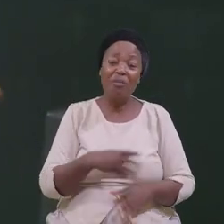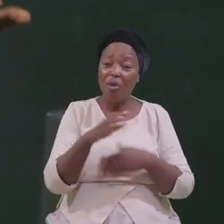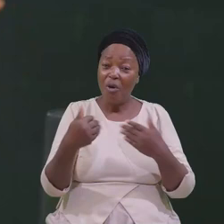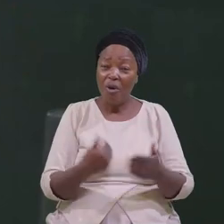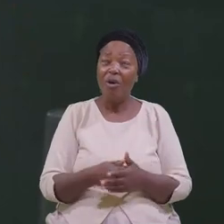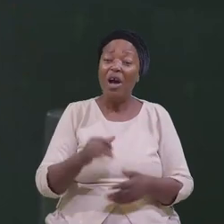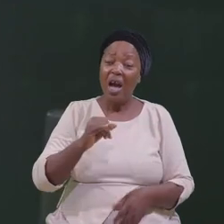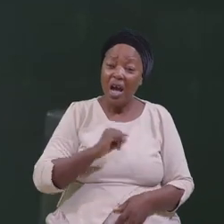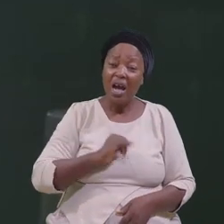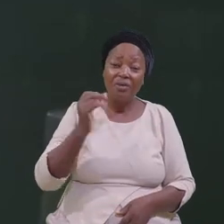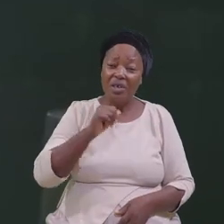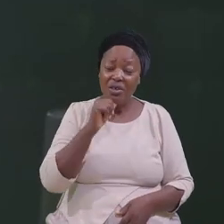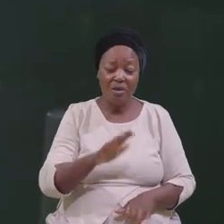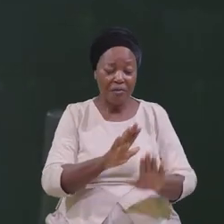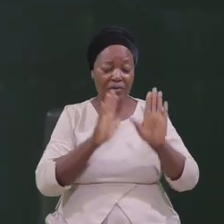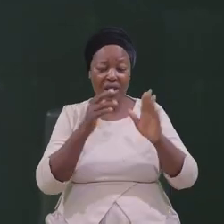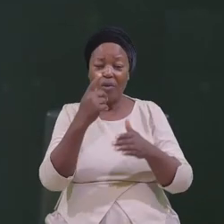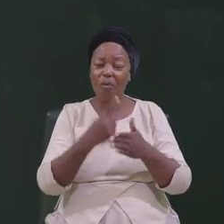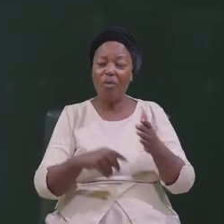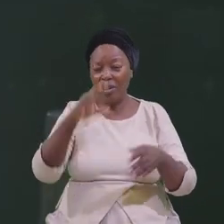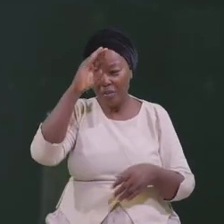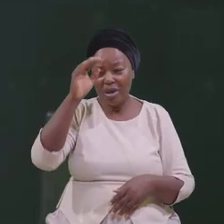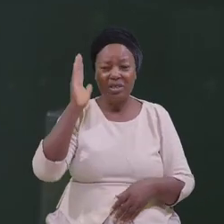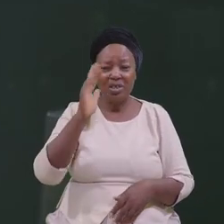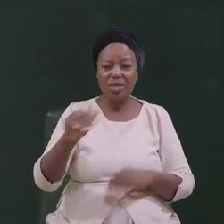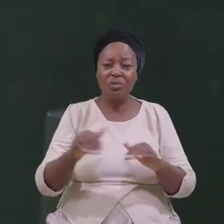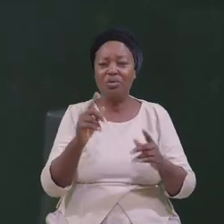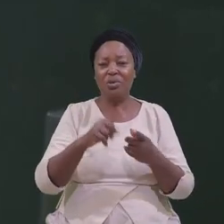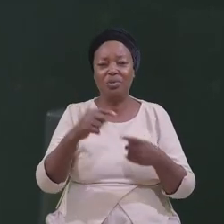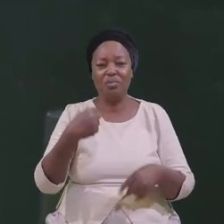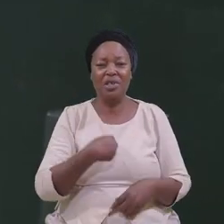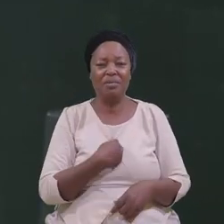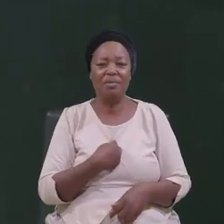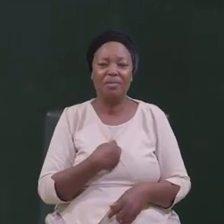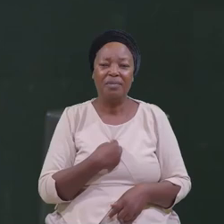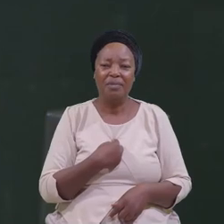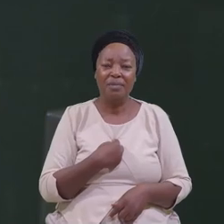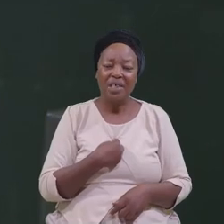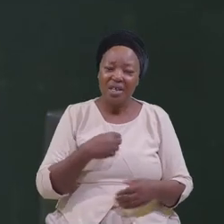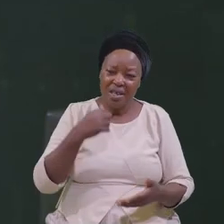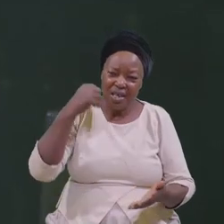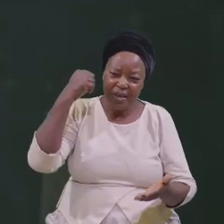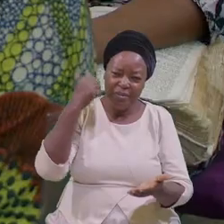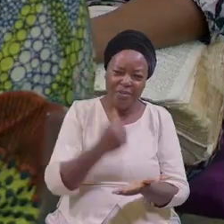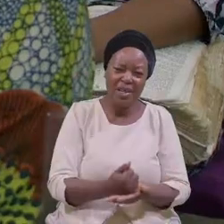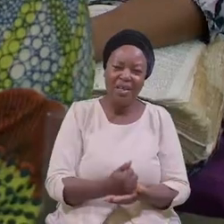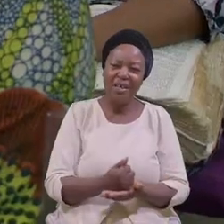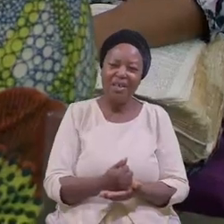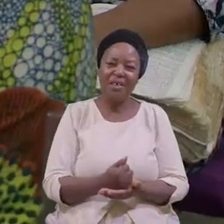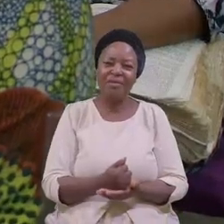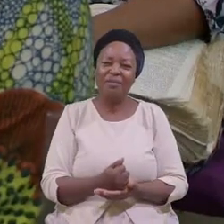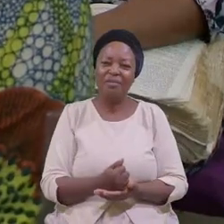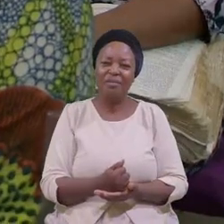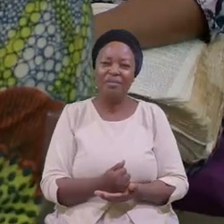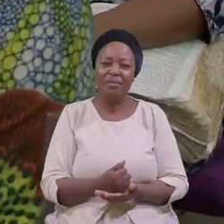not fear what man shall do unto me. Give me another good amen there.